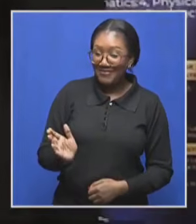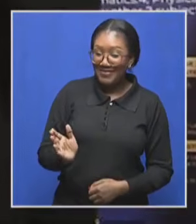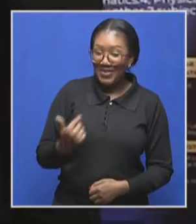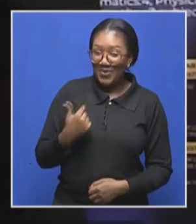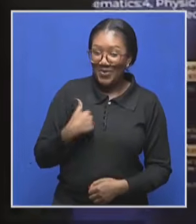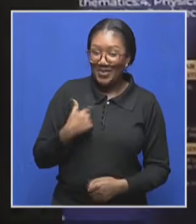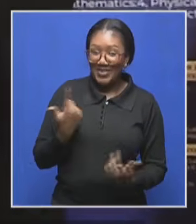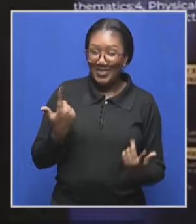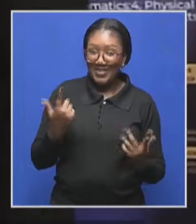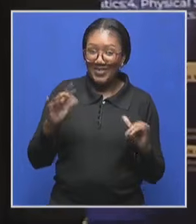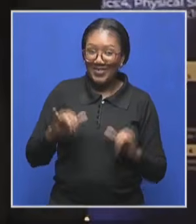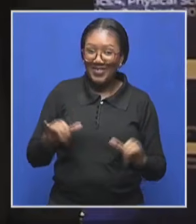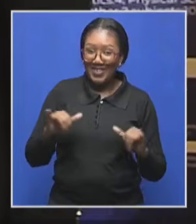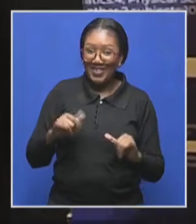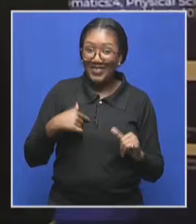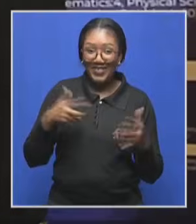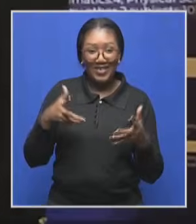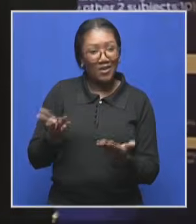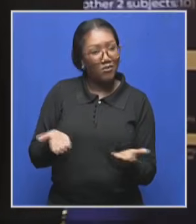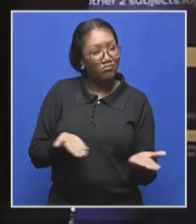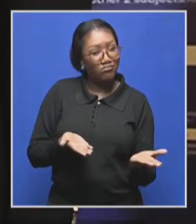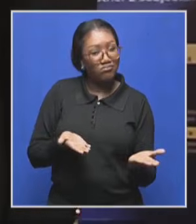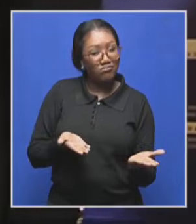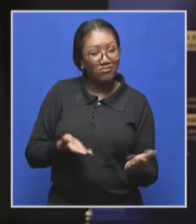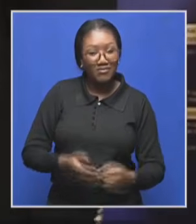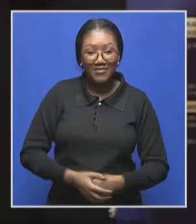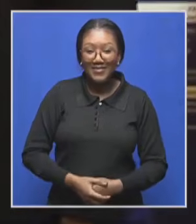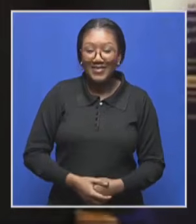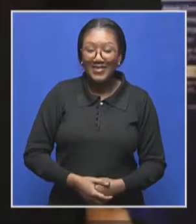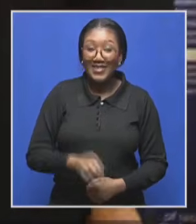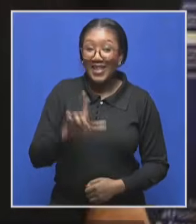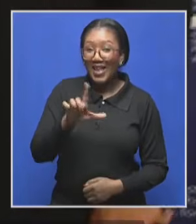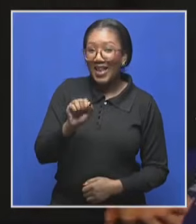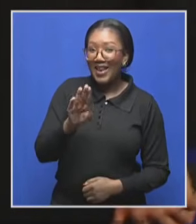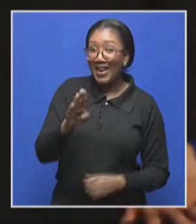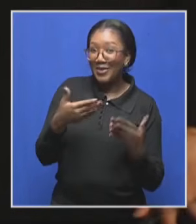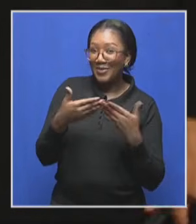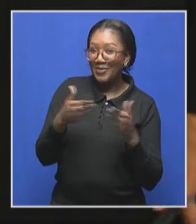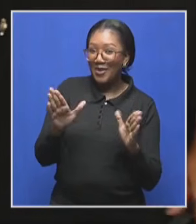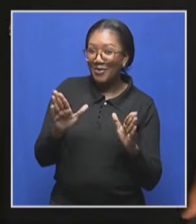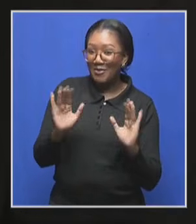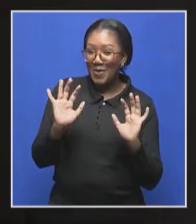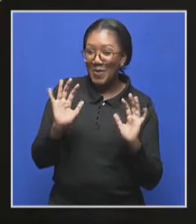we're all here waiting, the honor is yours. Please open up the lab. Let me do that.